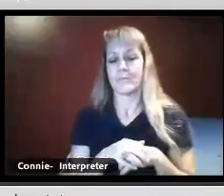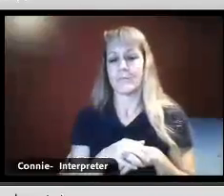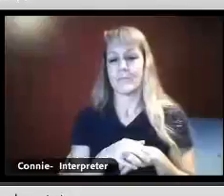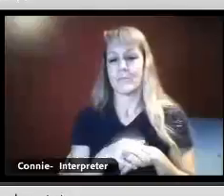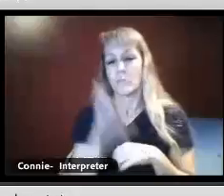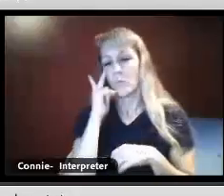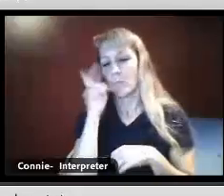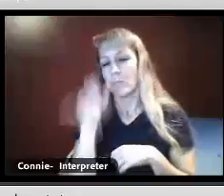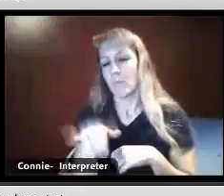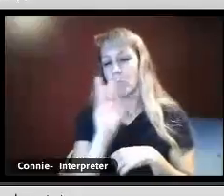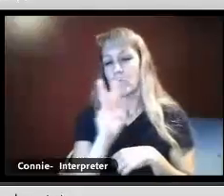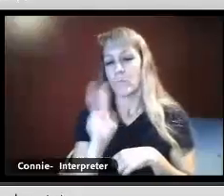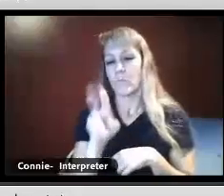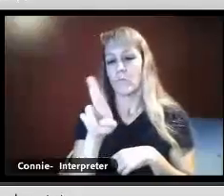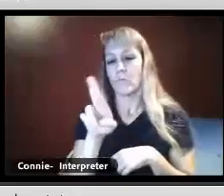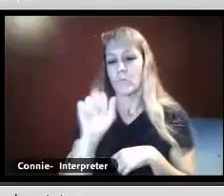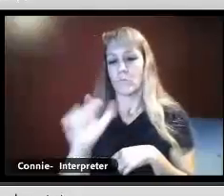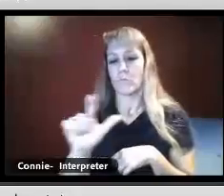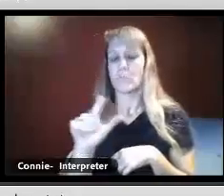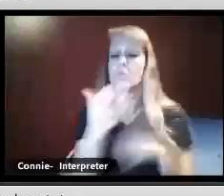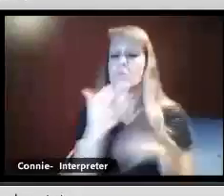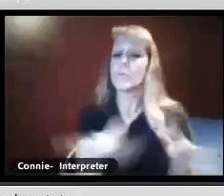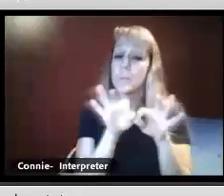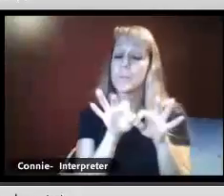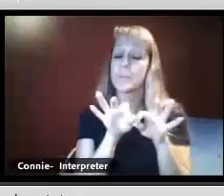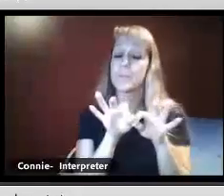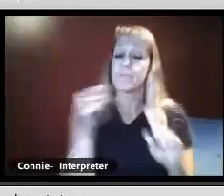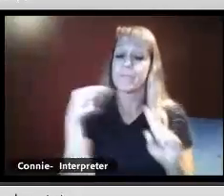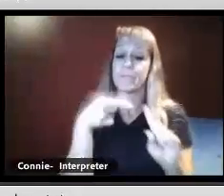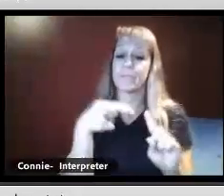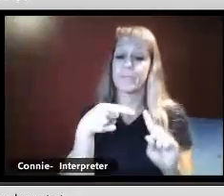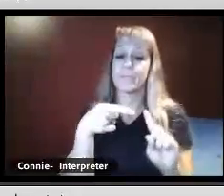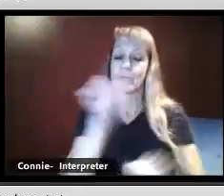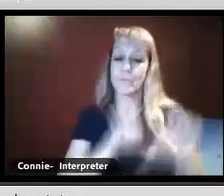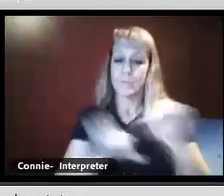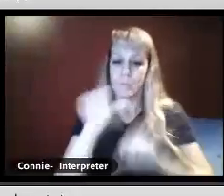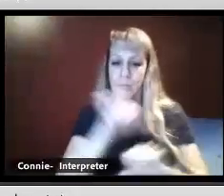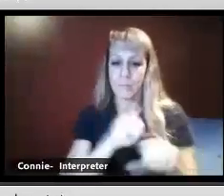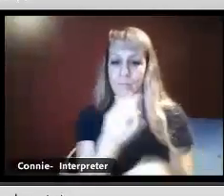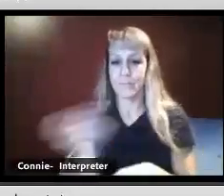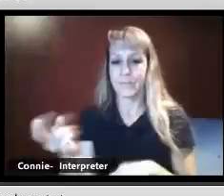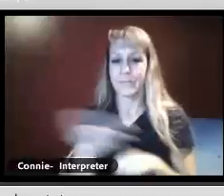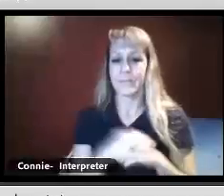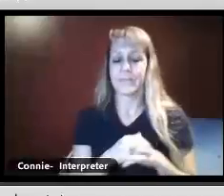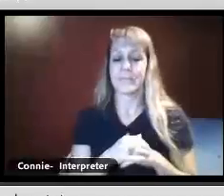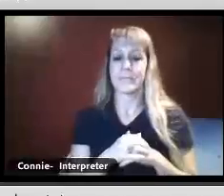And why it's important, very particularly for science resources.